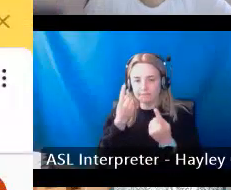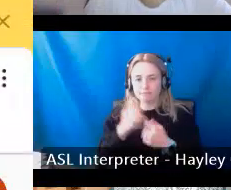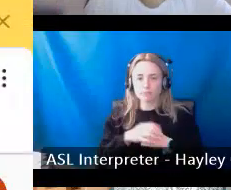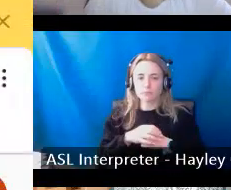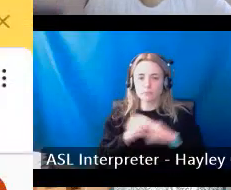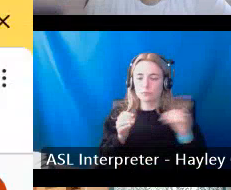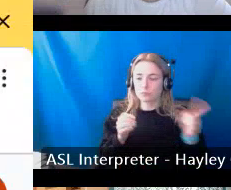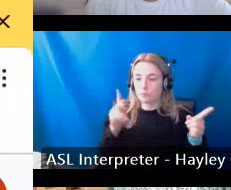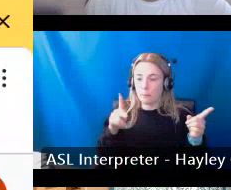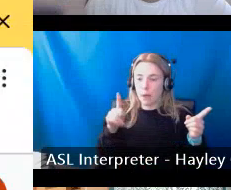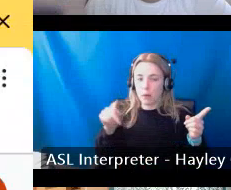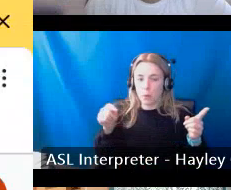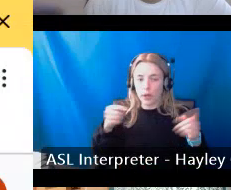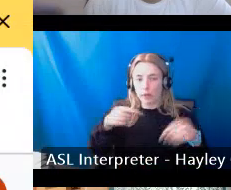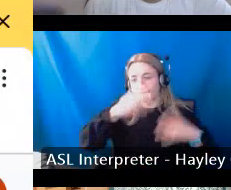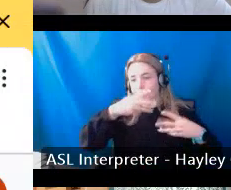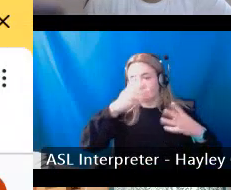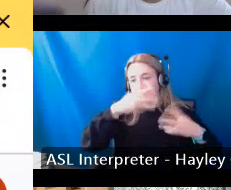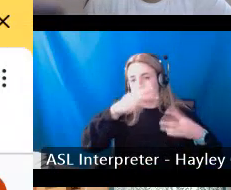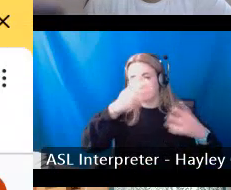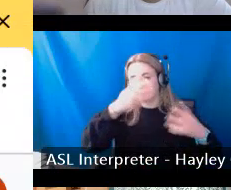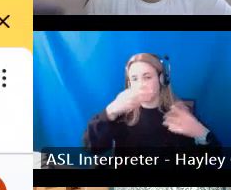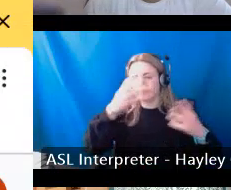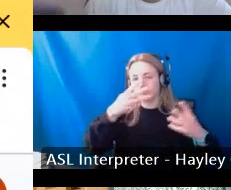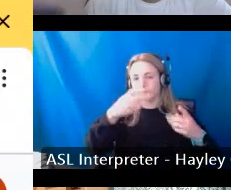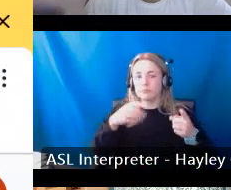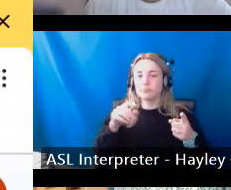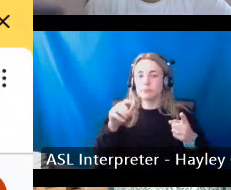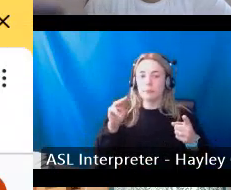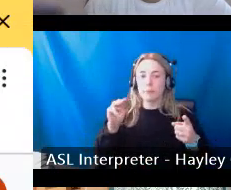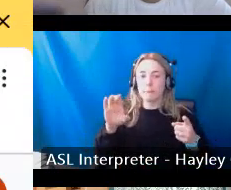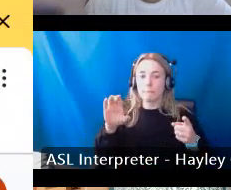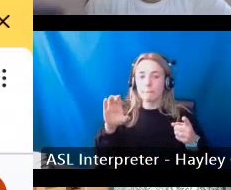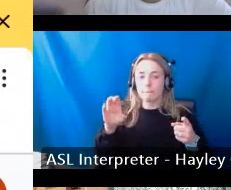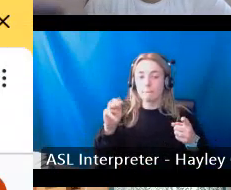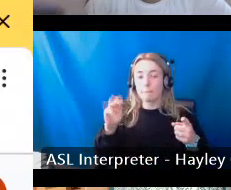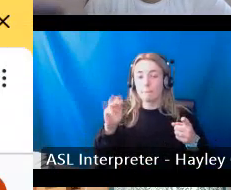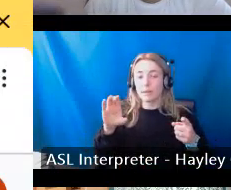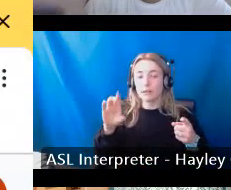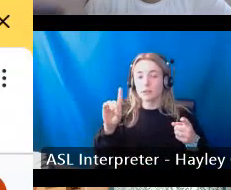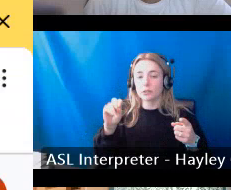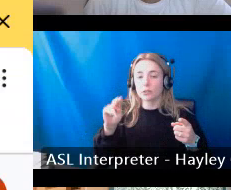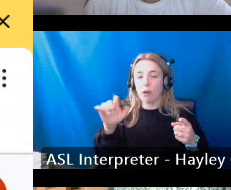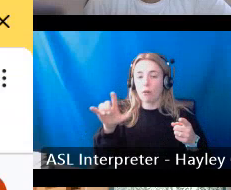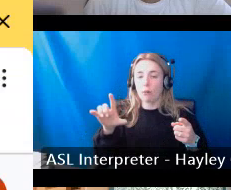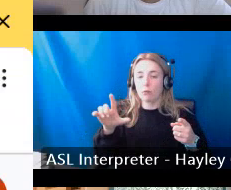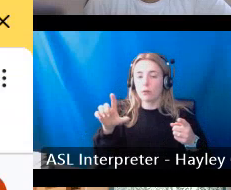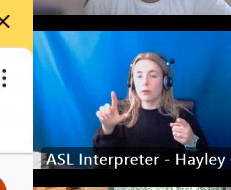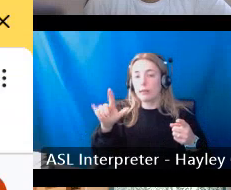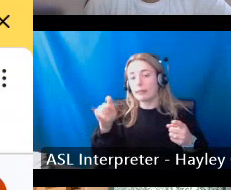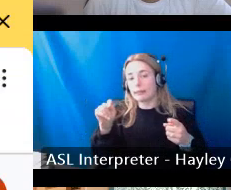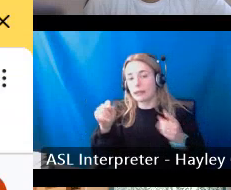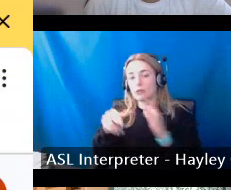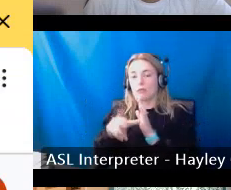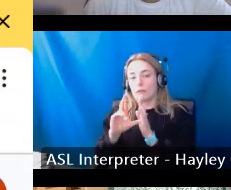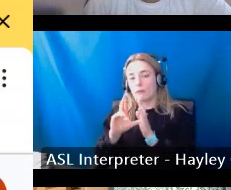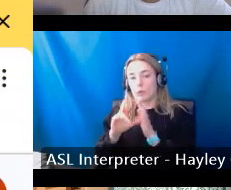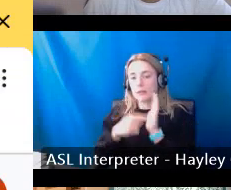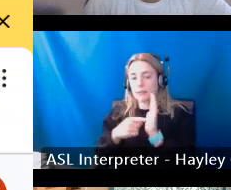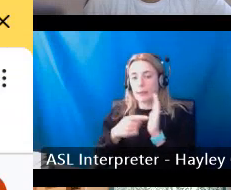shared, going all the way down where it says McDonald review, lit review example. Okay, so that's all in that PowerPoint that I